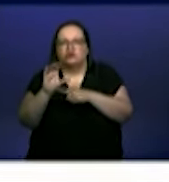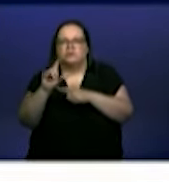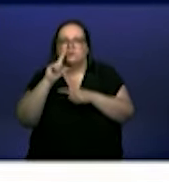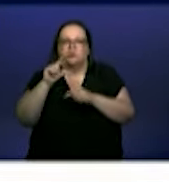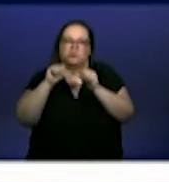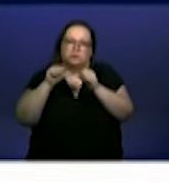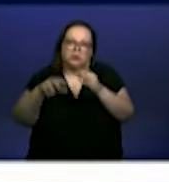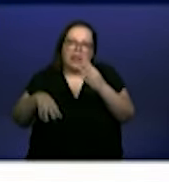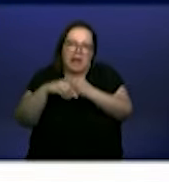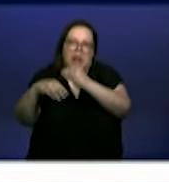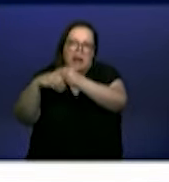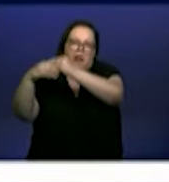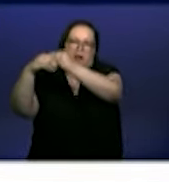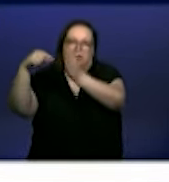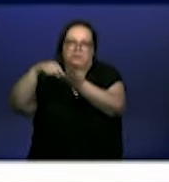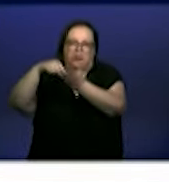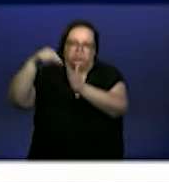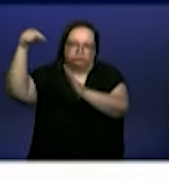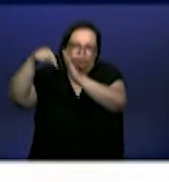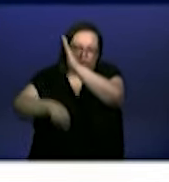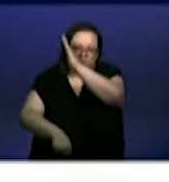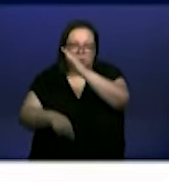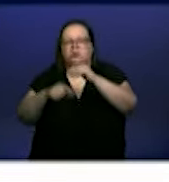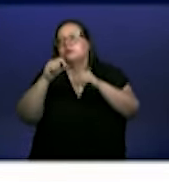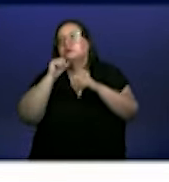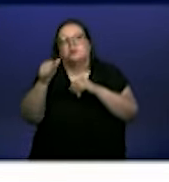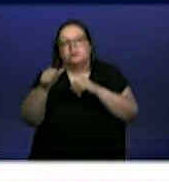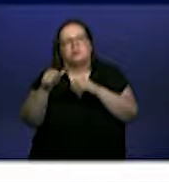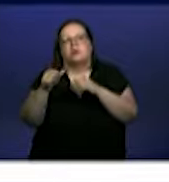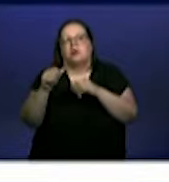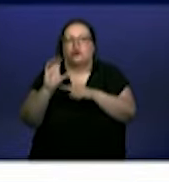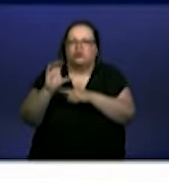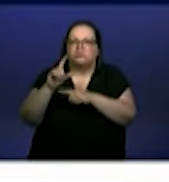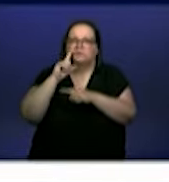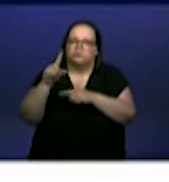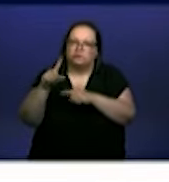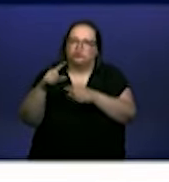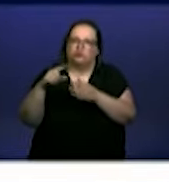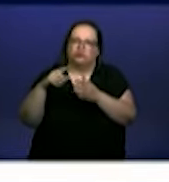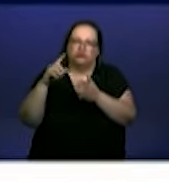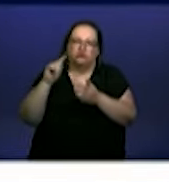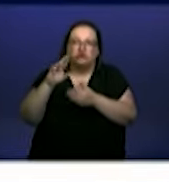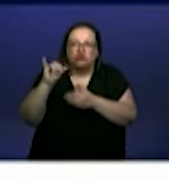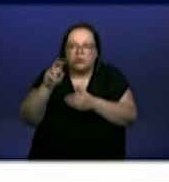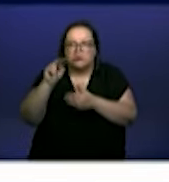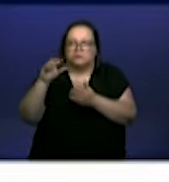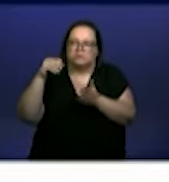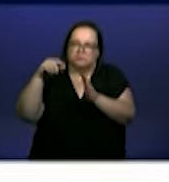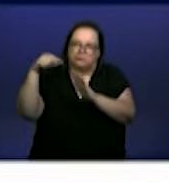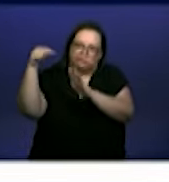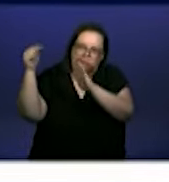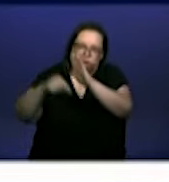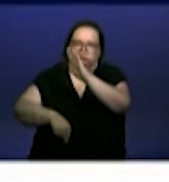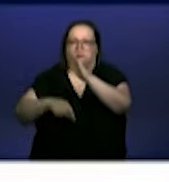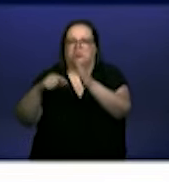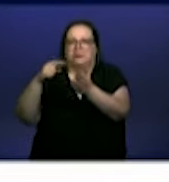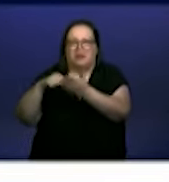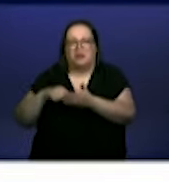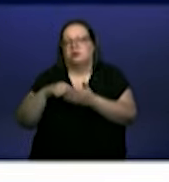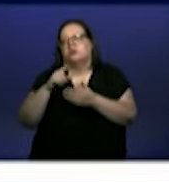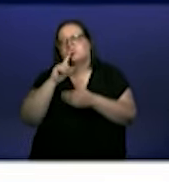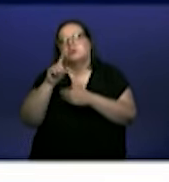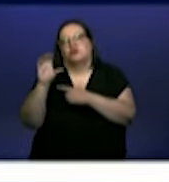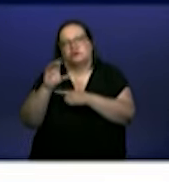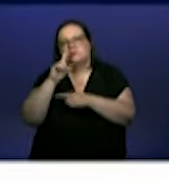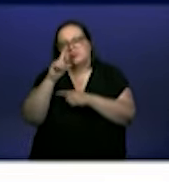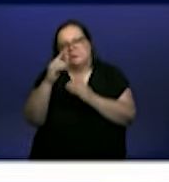ceiling. It is not conservative to continue adding trillions and trillions of dollars to the debt. Conservatism is limited government.